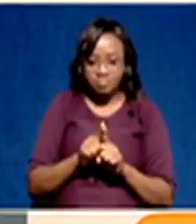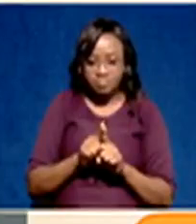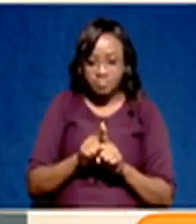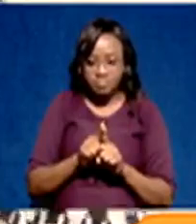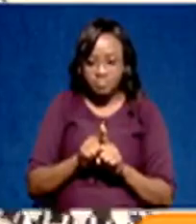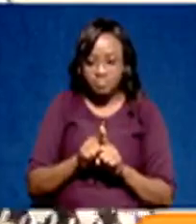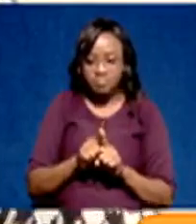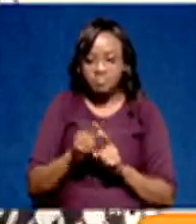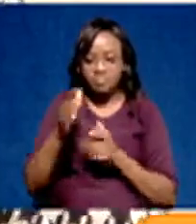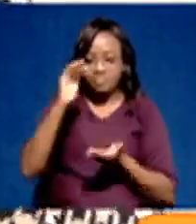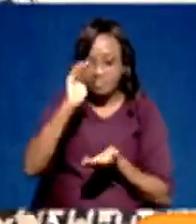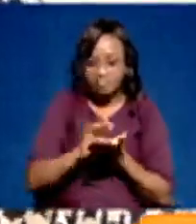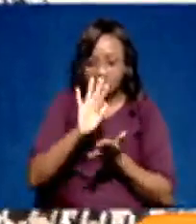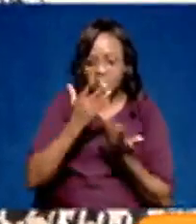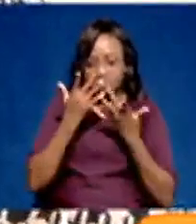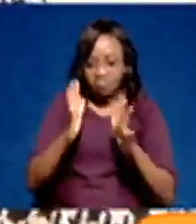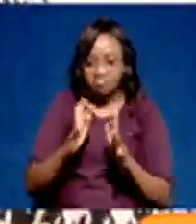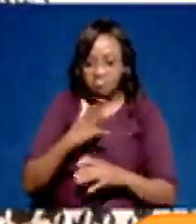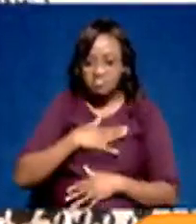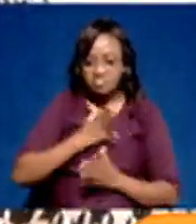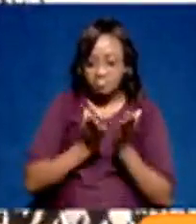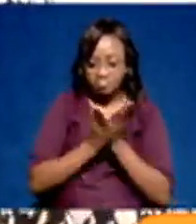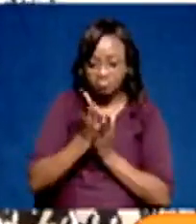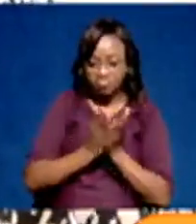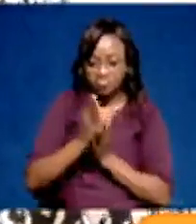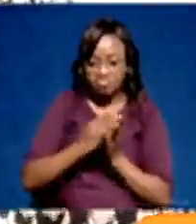post-harvest losses. Our service is the facilitation, like